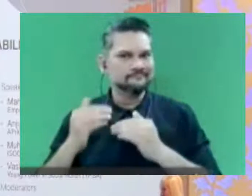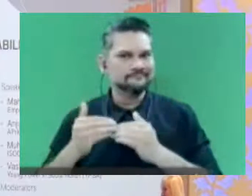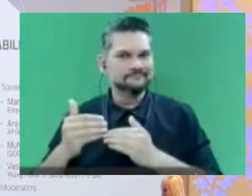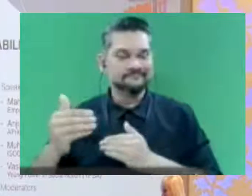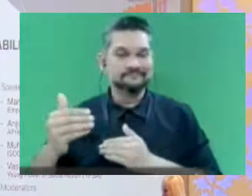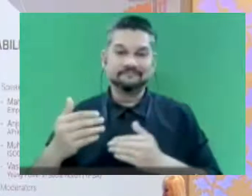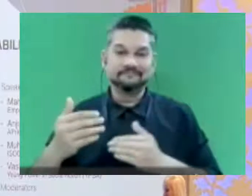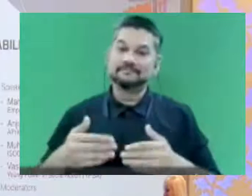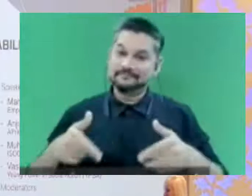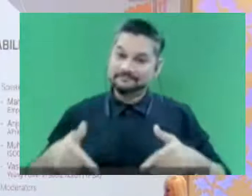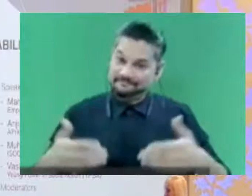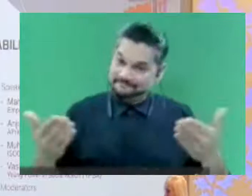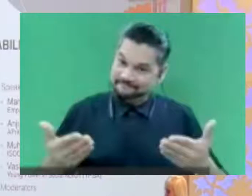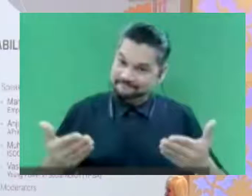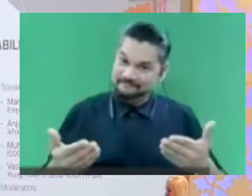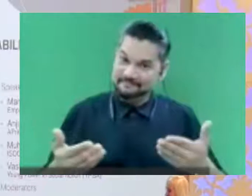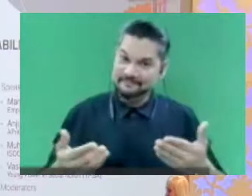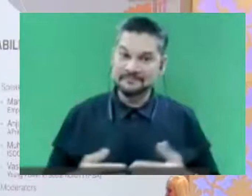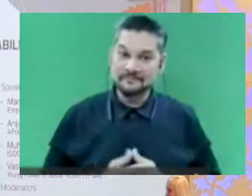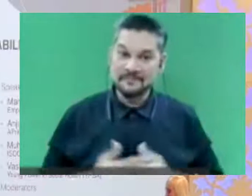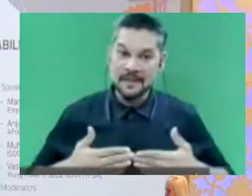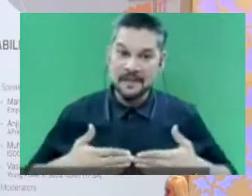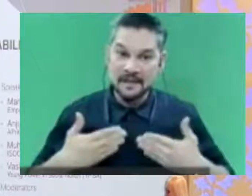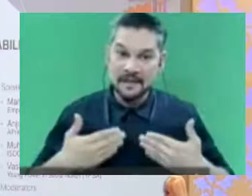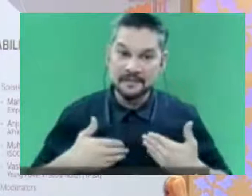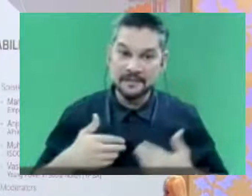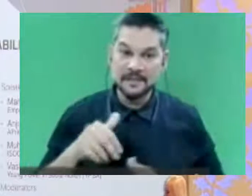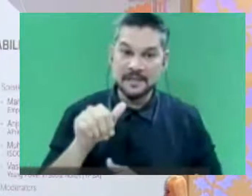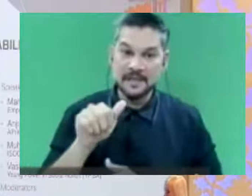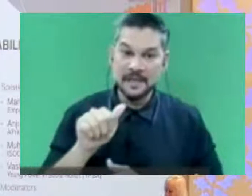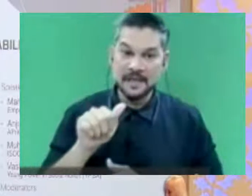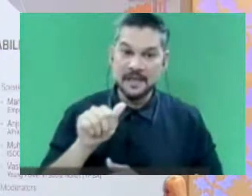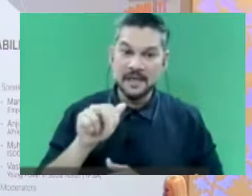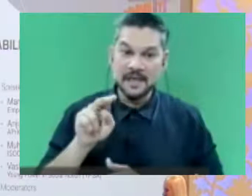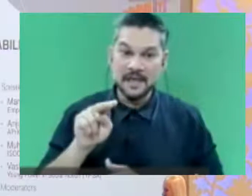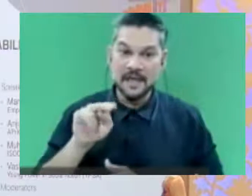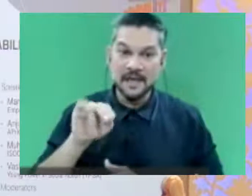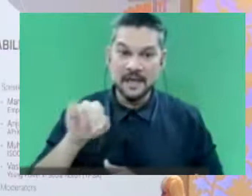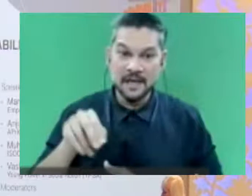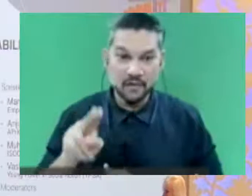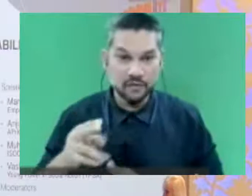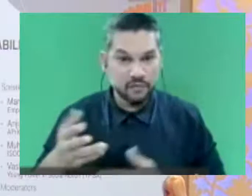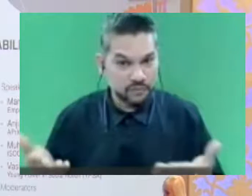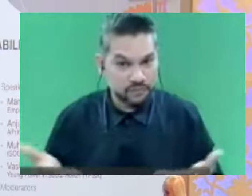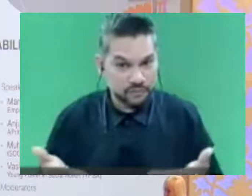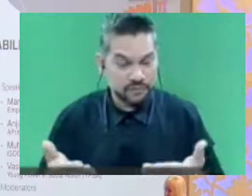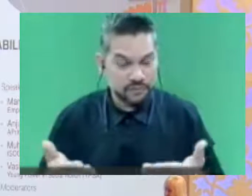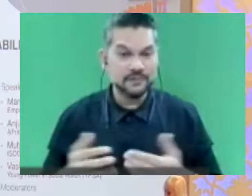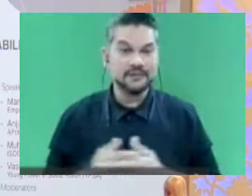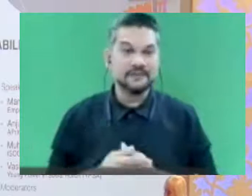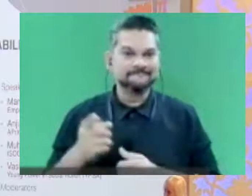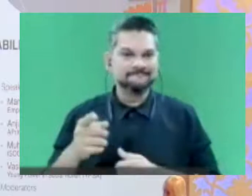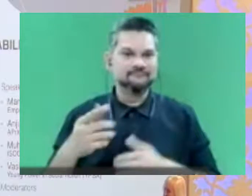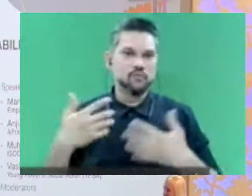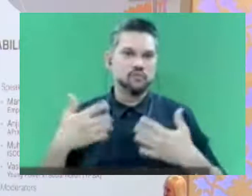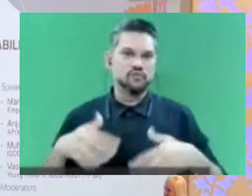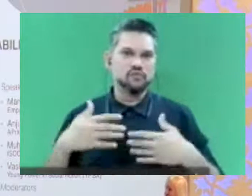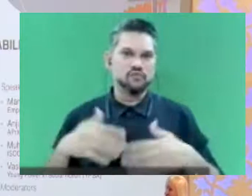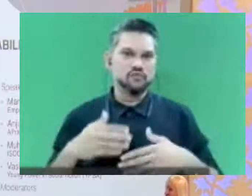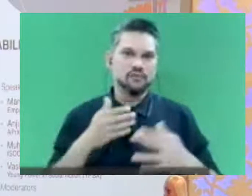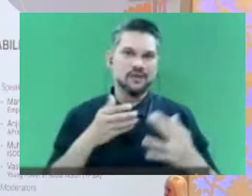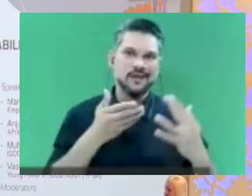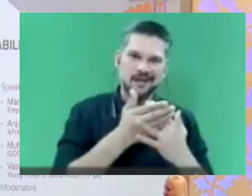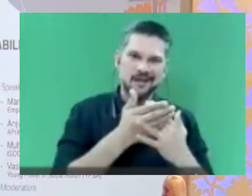Anju with us in this session. So thank you for joining us as an accessibility champion and talking